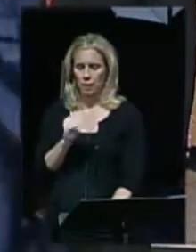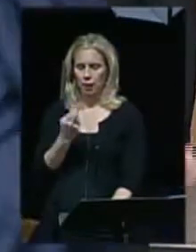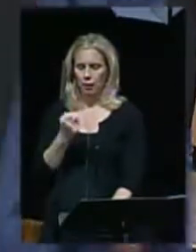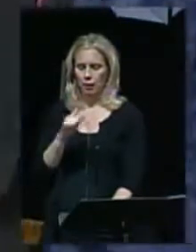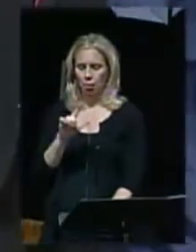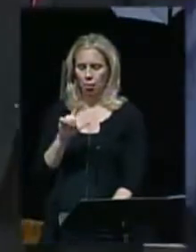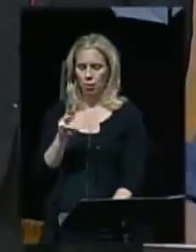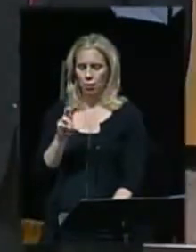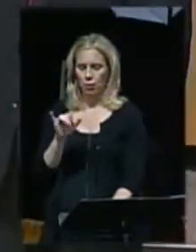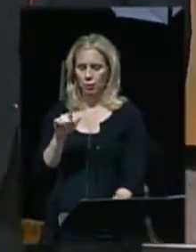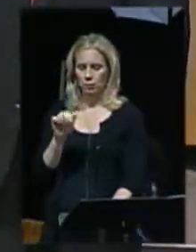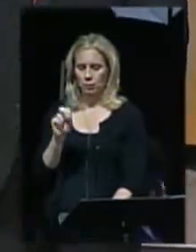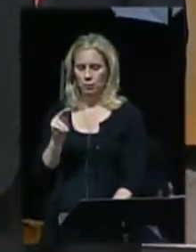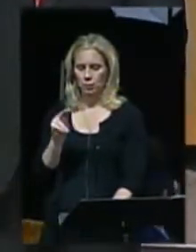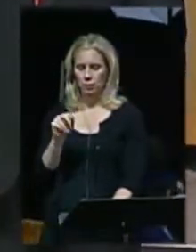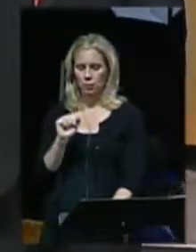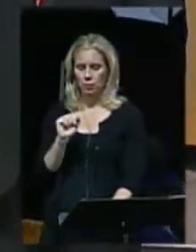Michael Wilson.